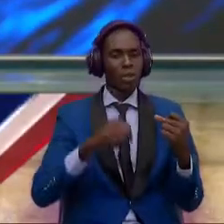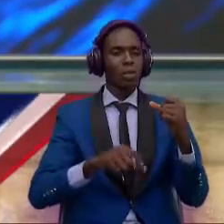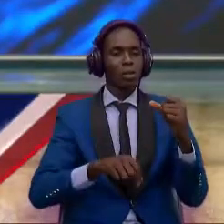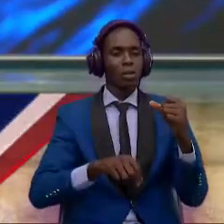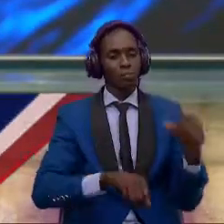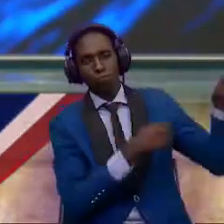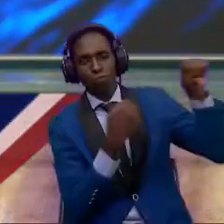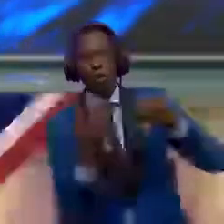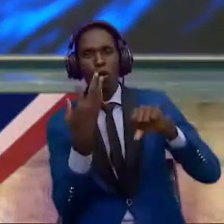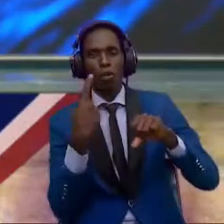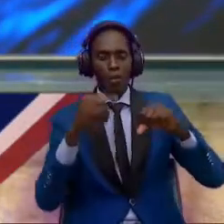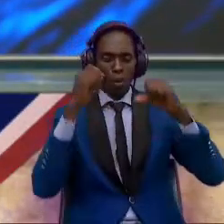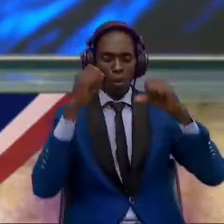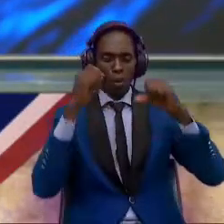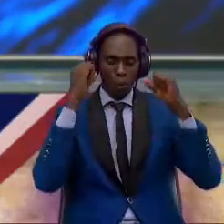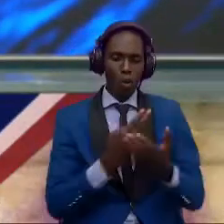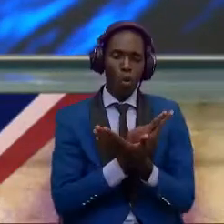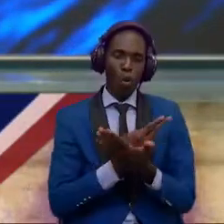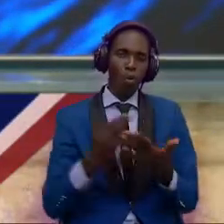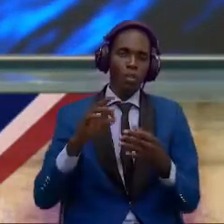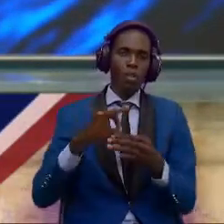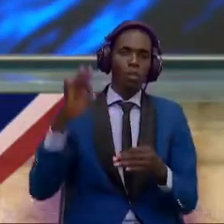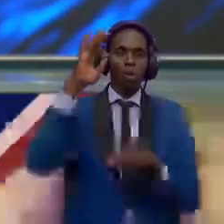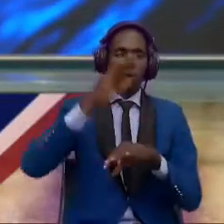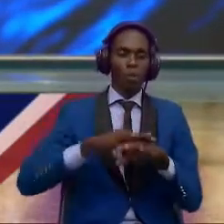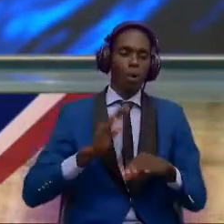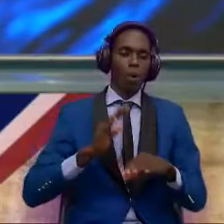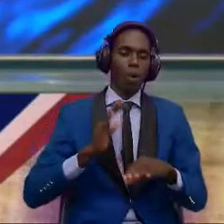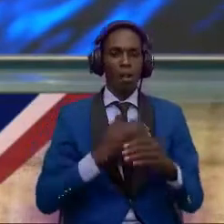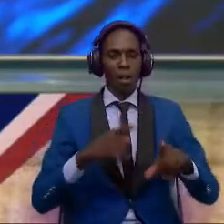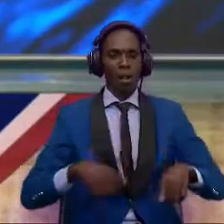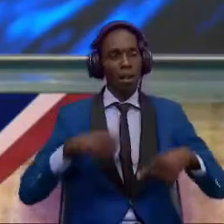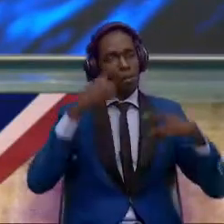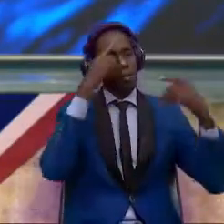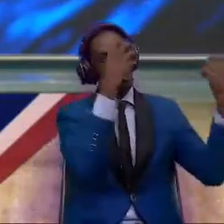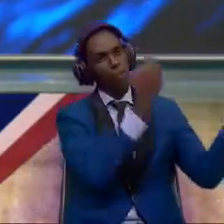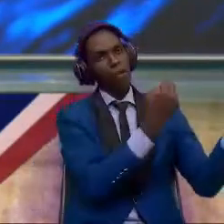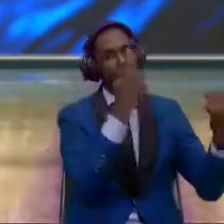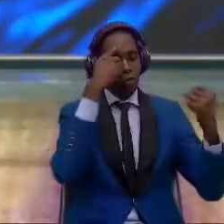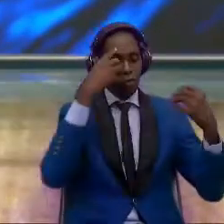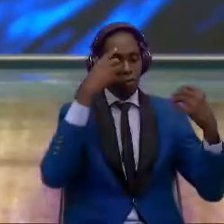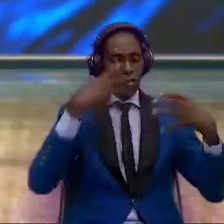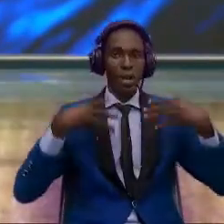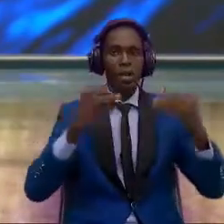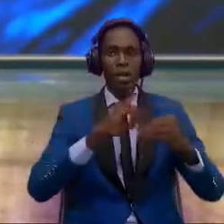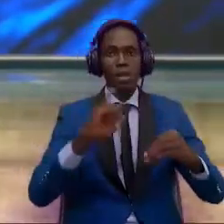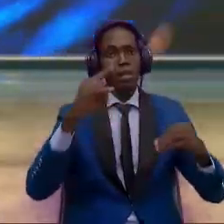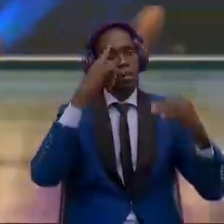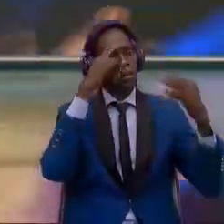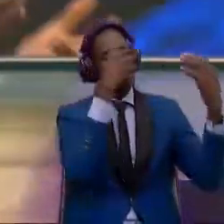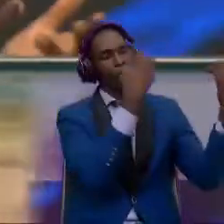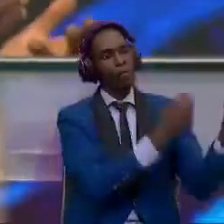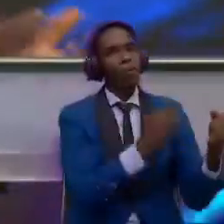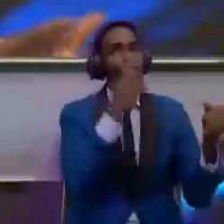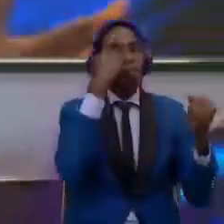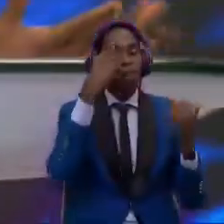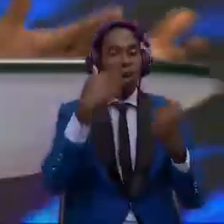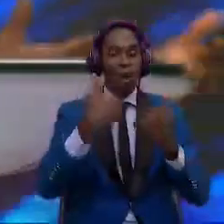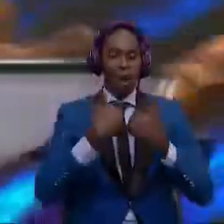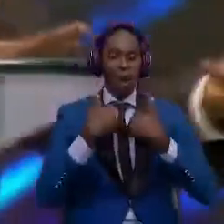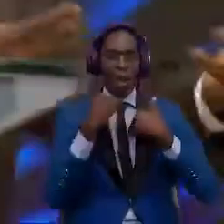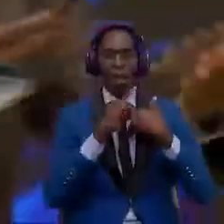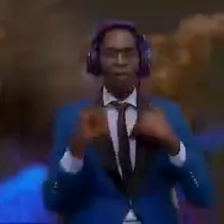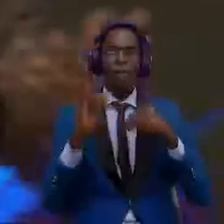Ghost upon our life. Faith for healing. Faith for deliverance. Faith for having